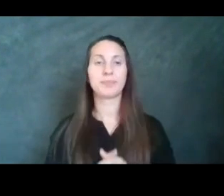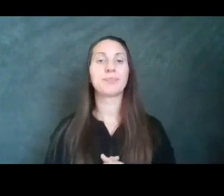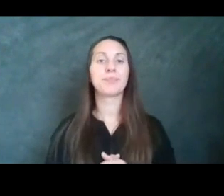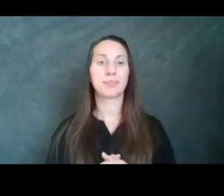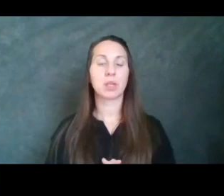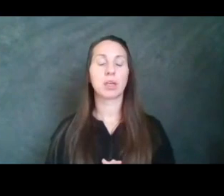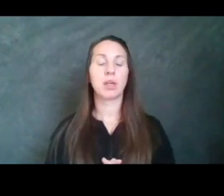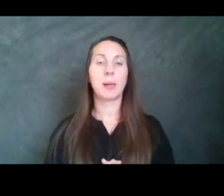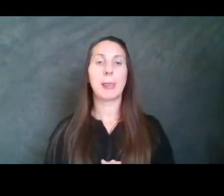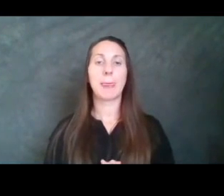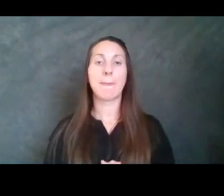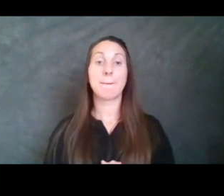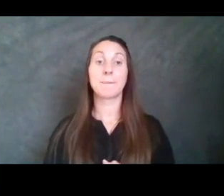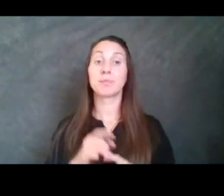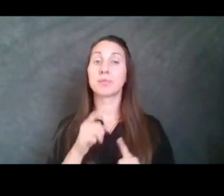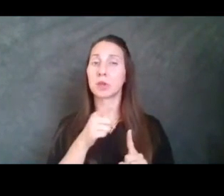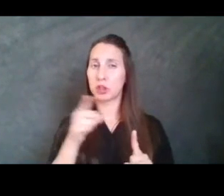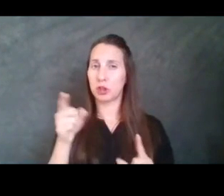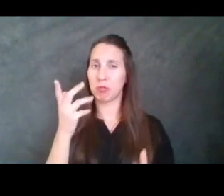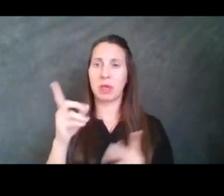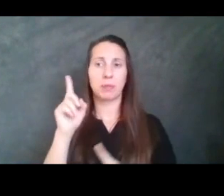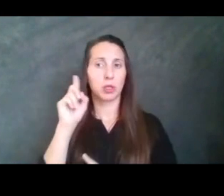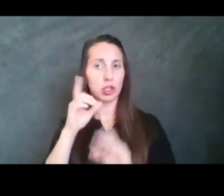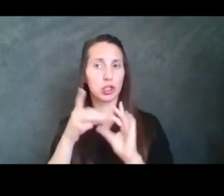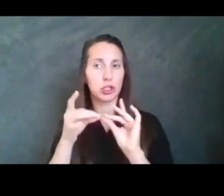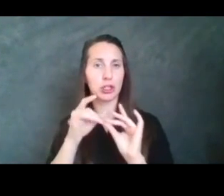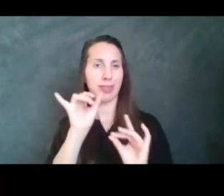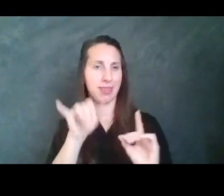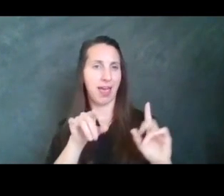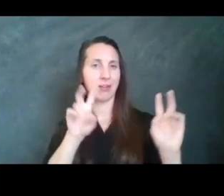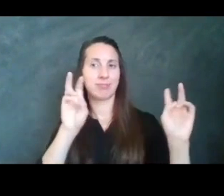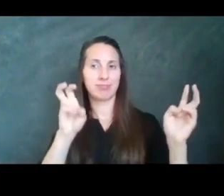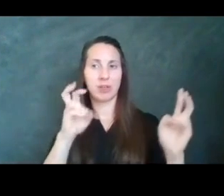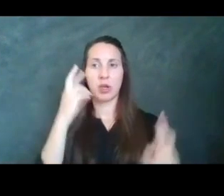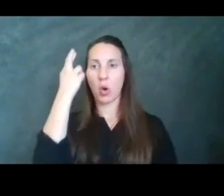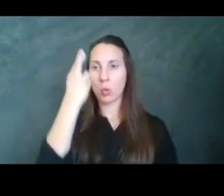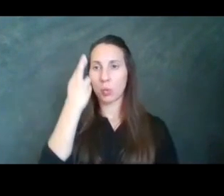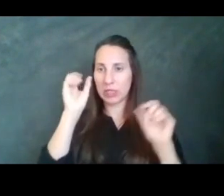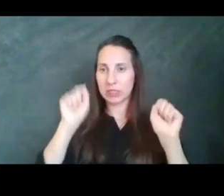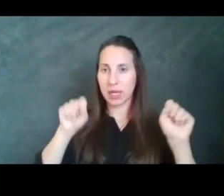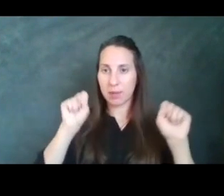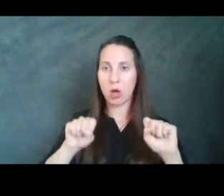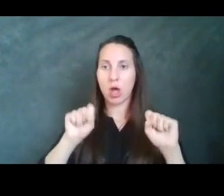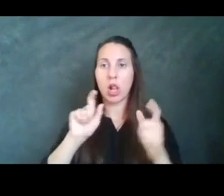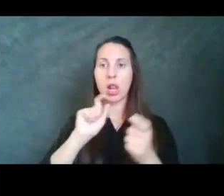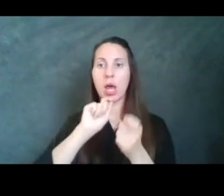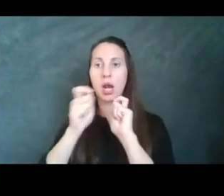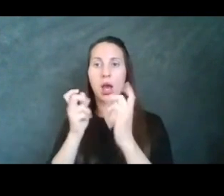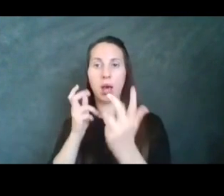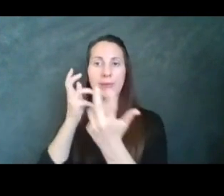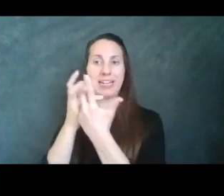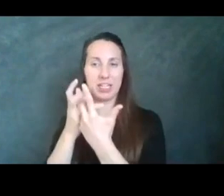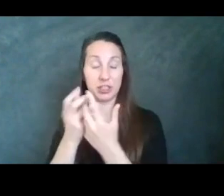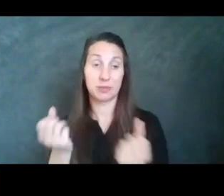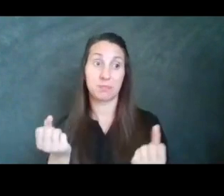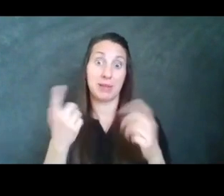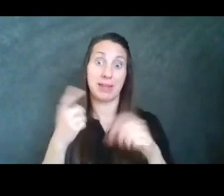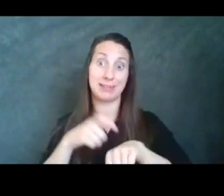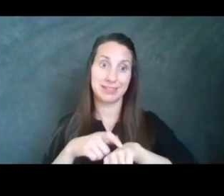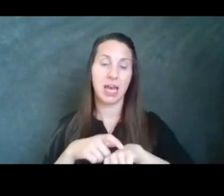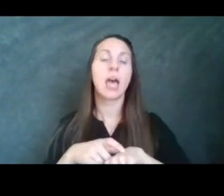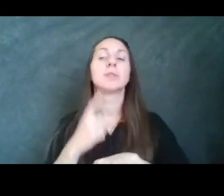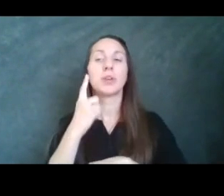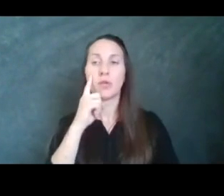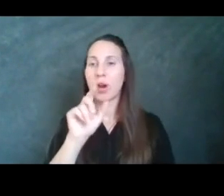So you've probably heard the term reasonable accommodation many times in the context of ADA, and a lot